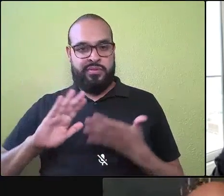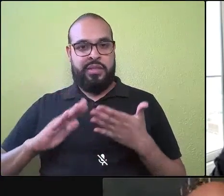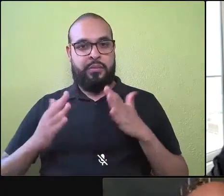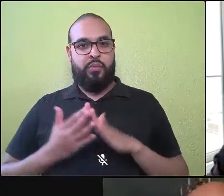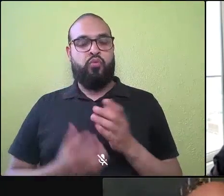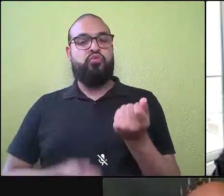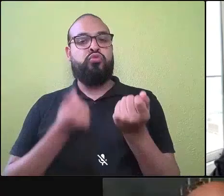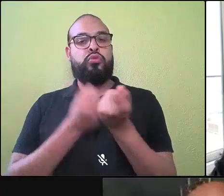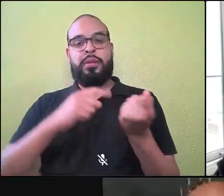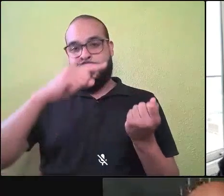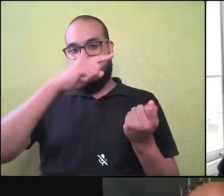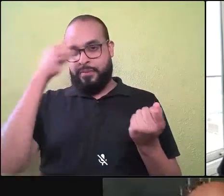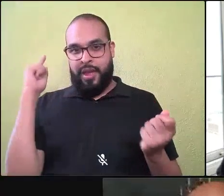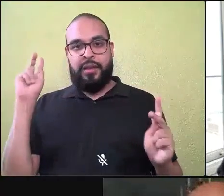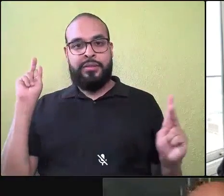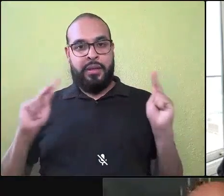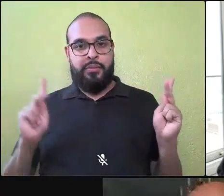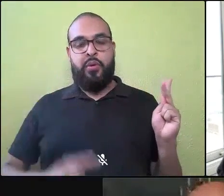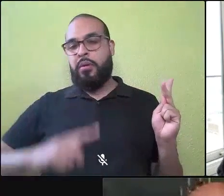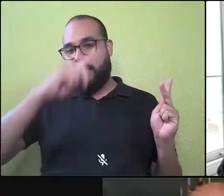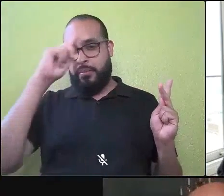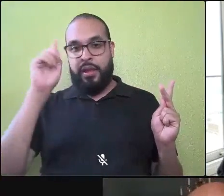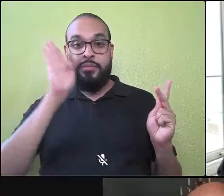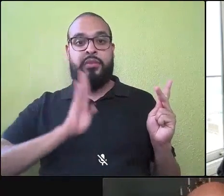Black people or Black environment in general?